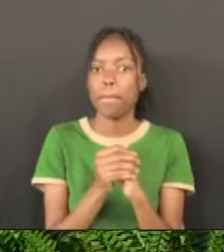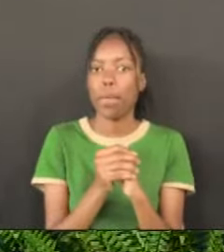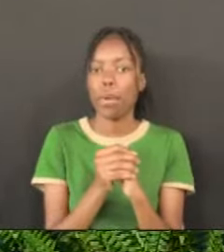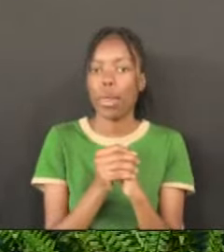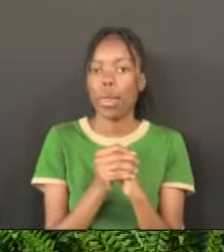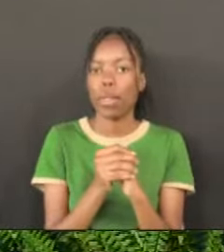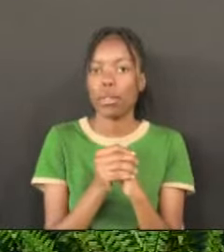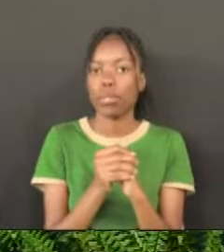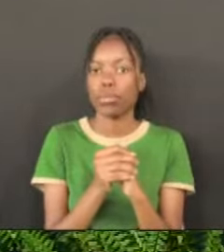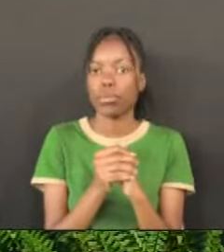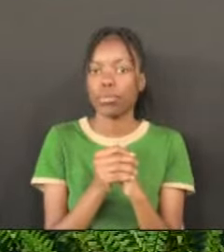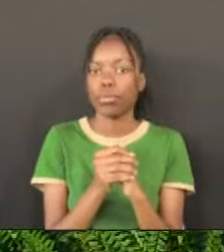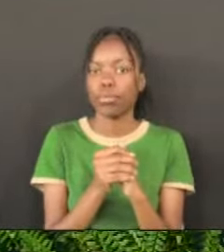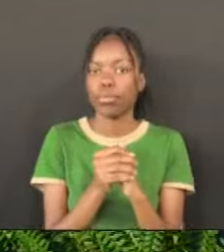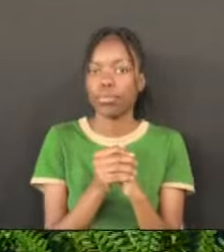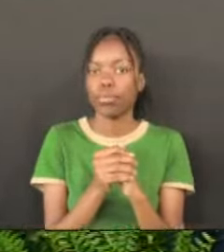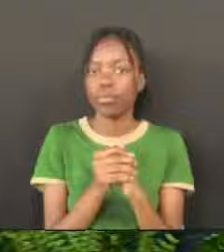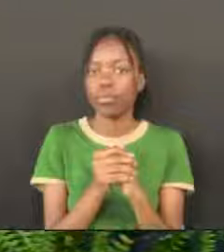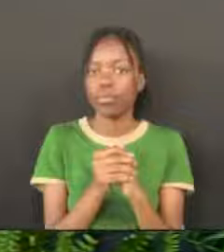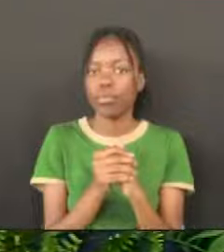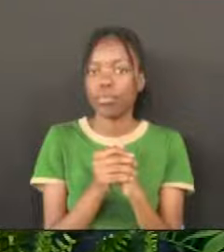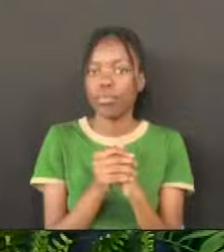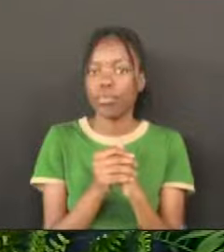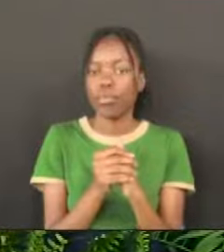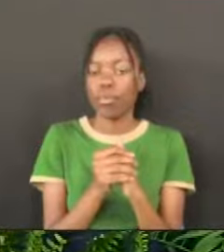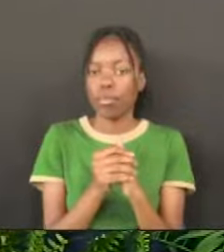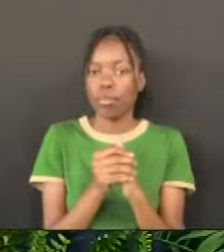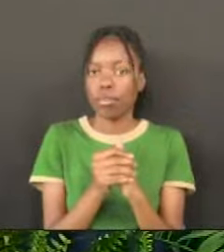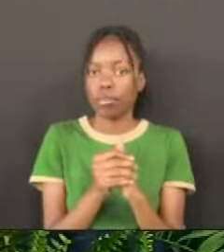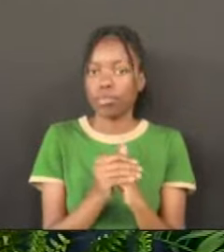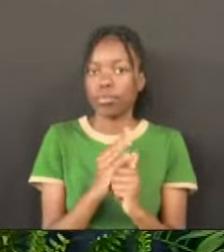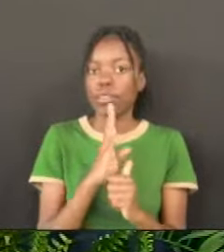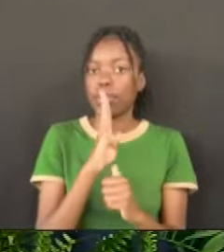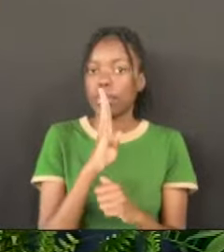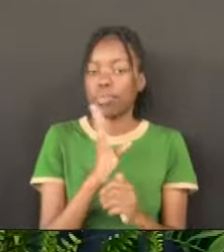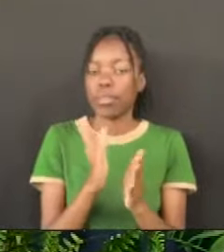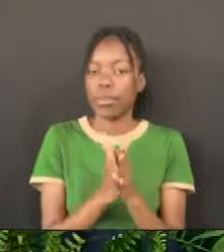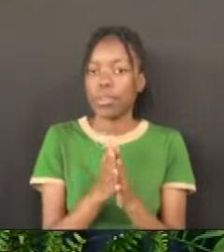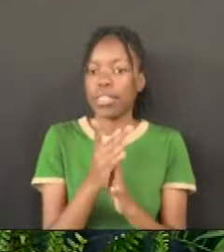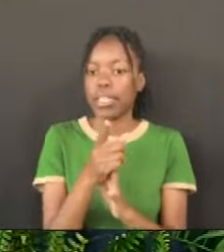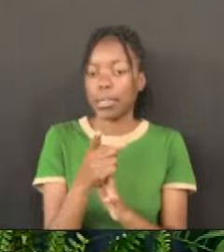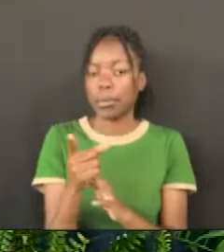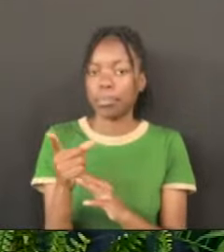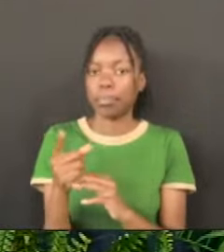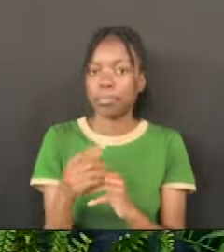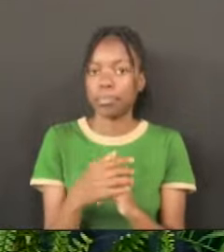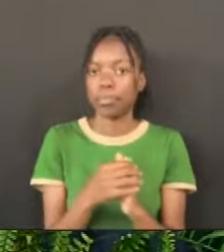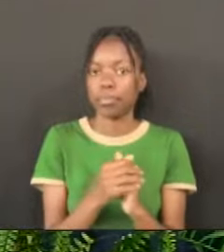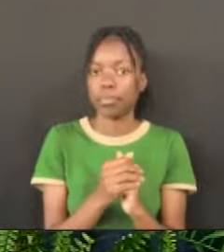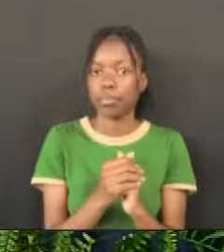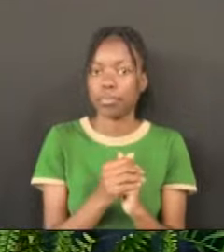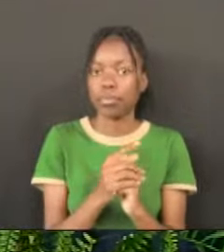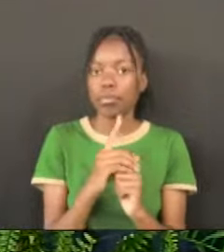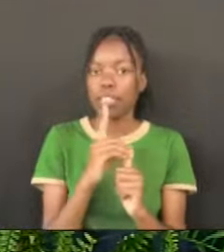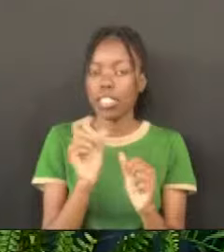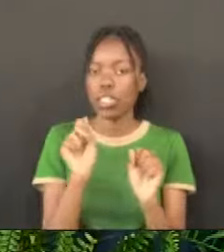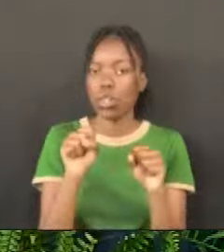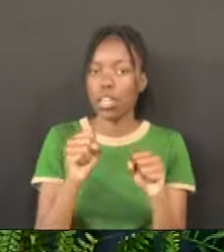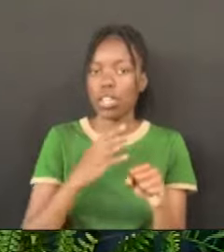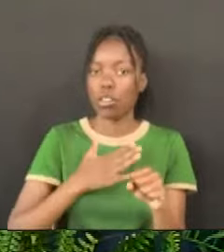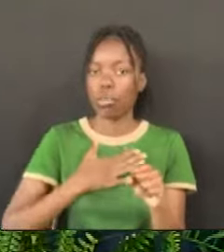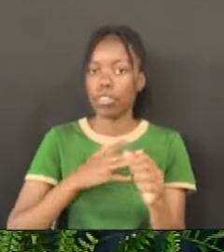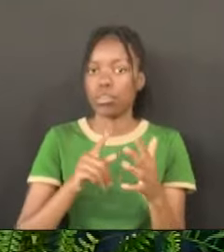In good times and in bad times, he will be with them. And so allow me to